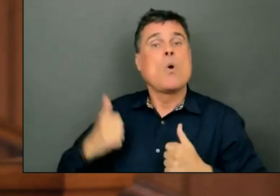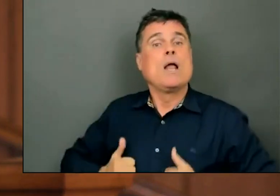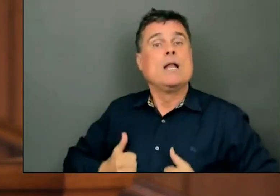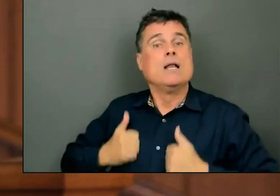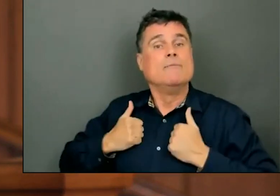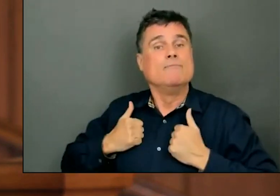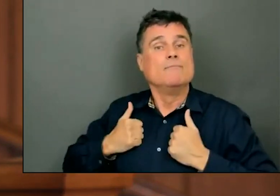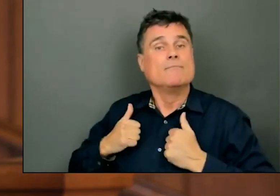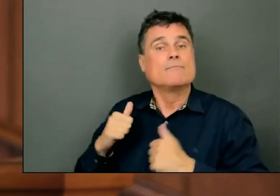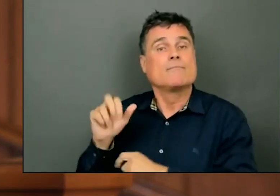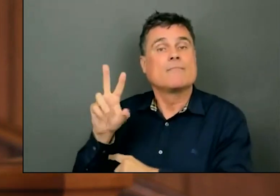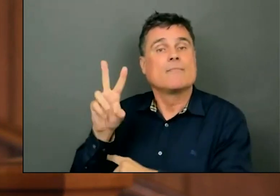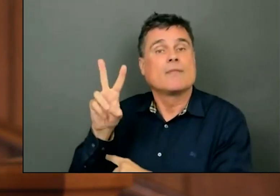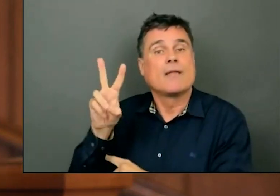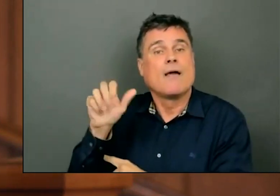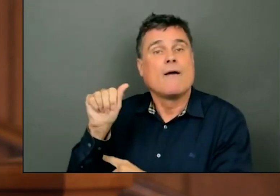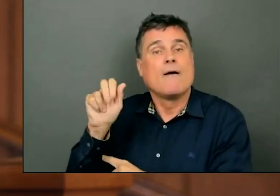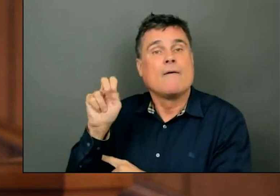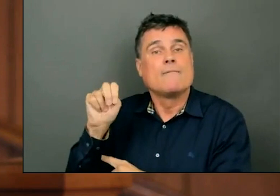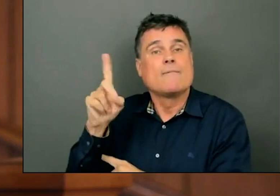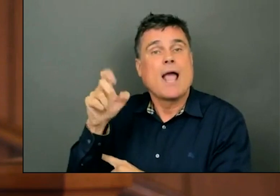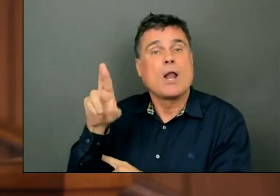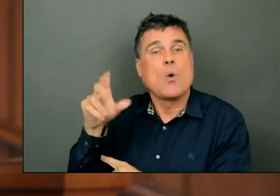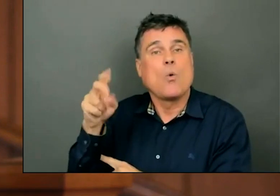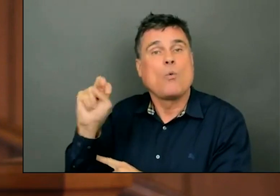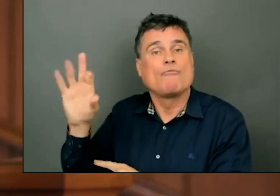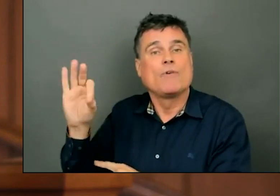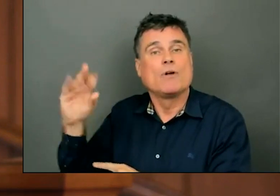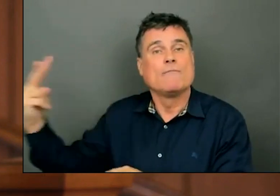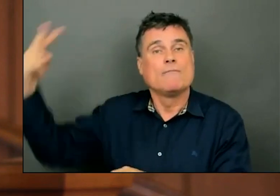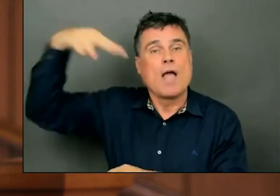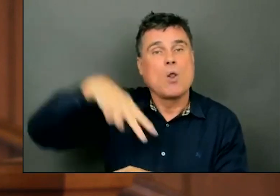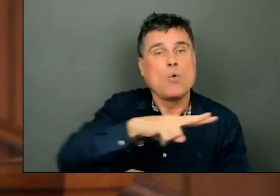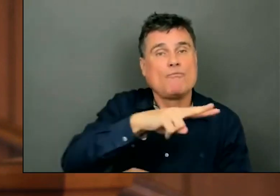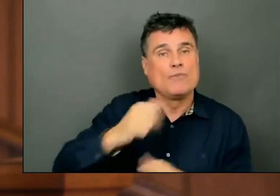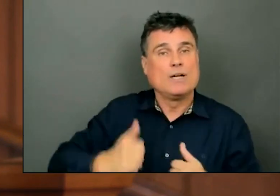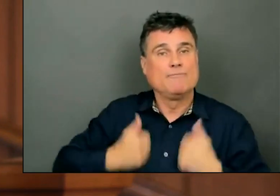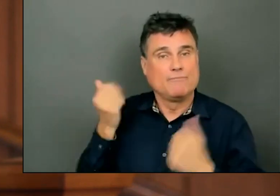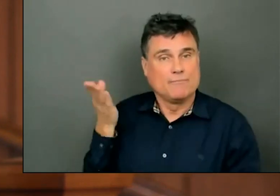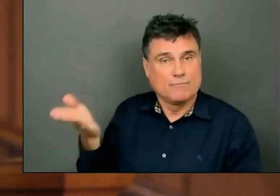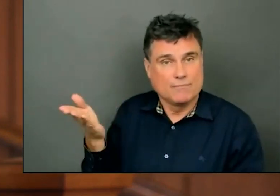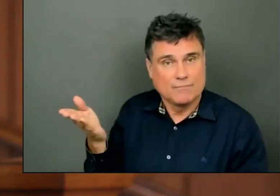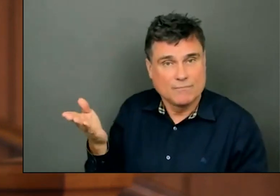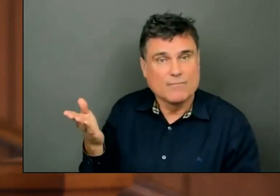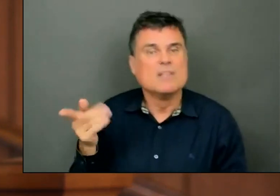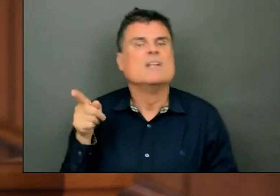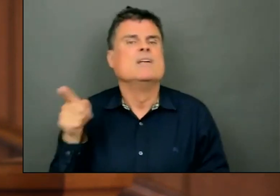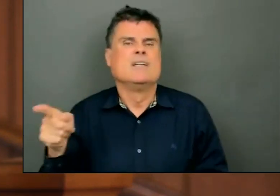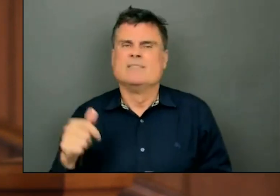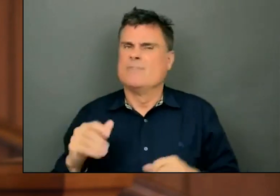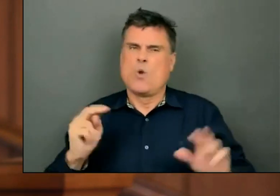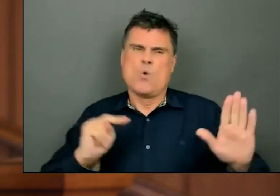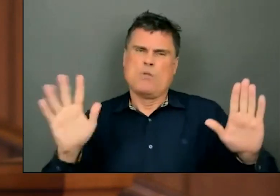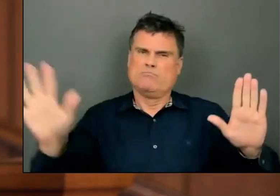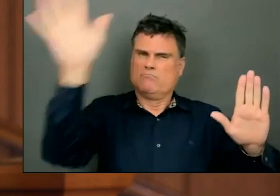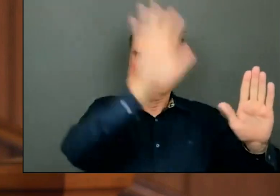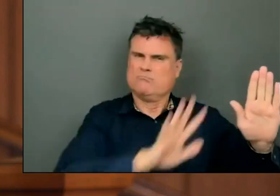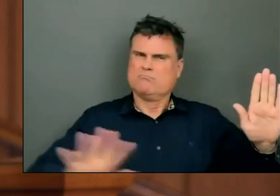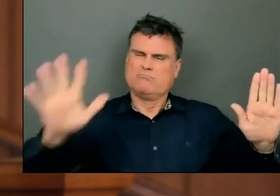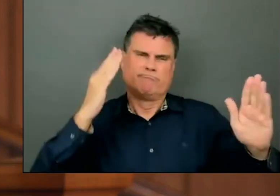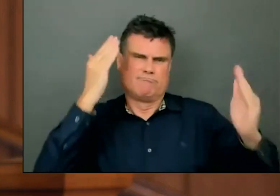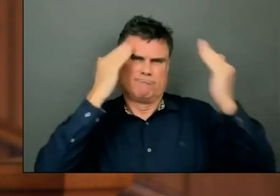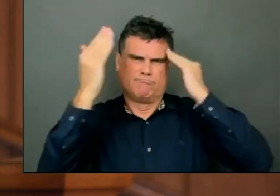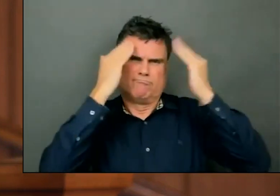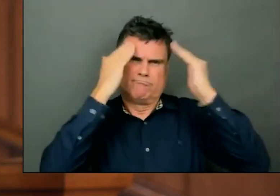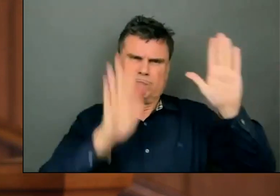the Yukon border. He's also been, of course, at our table working with the professional public service to put in place the foundations for